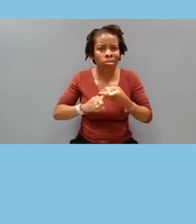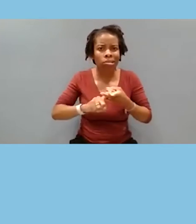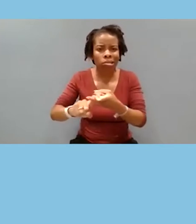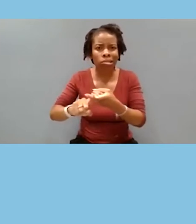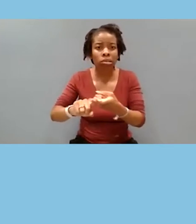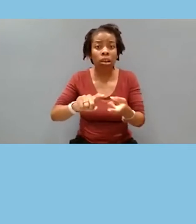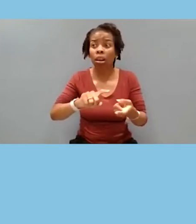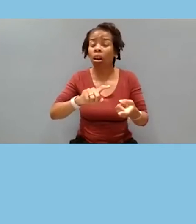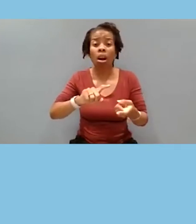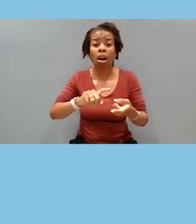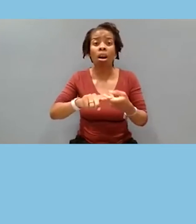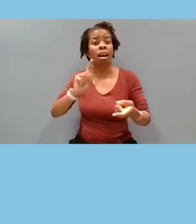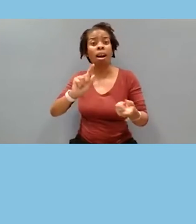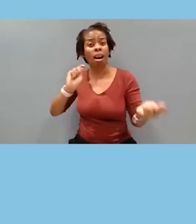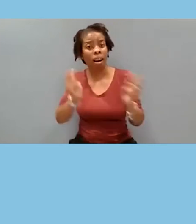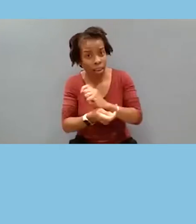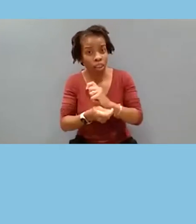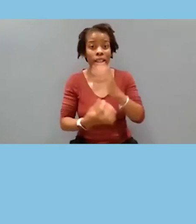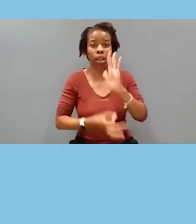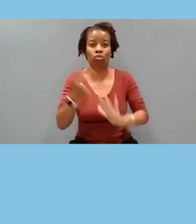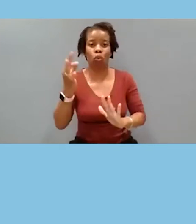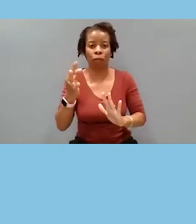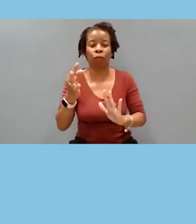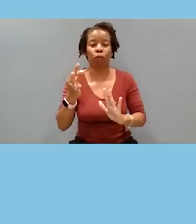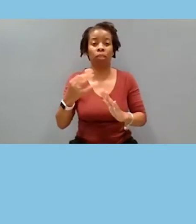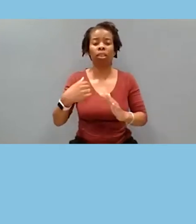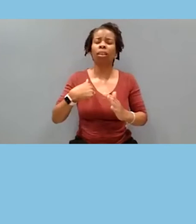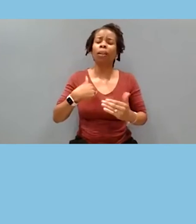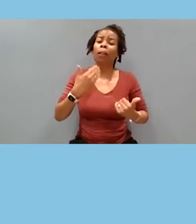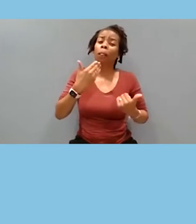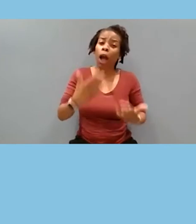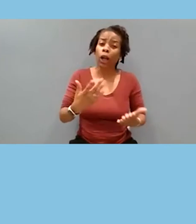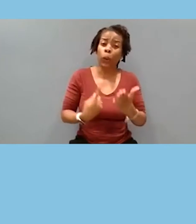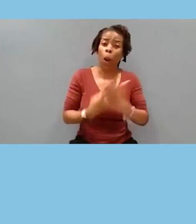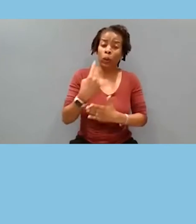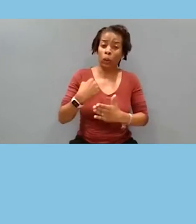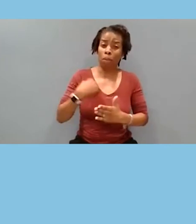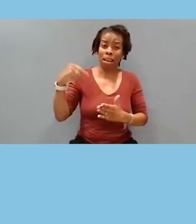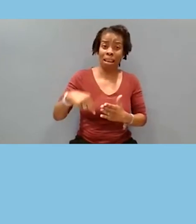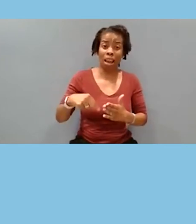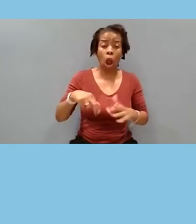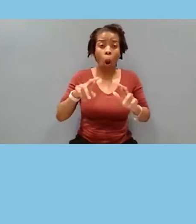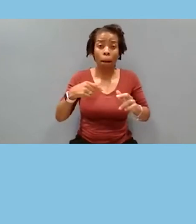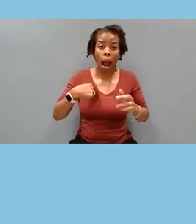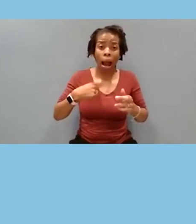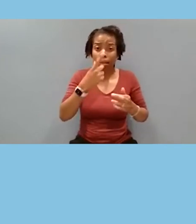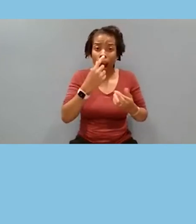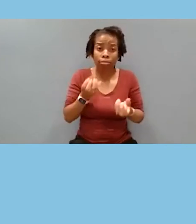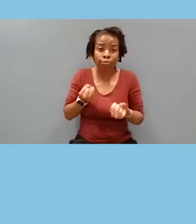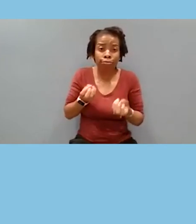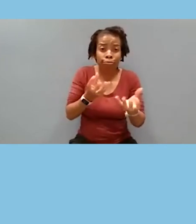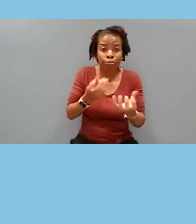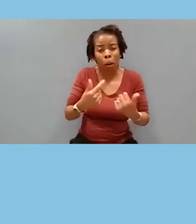really thrilled to be here, and thanks so much for this opportunity, and hope to share a few of my thoughts on